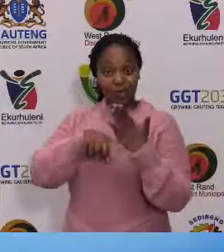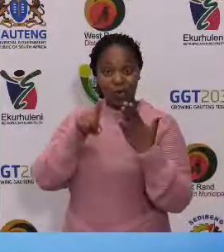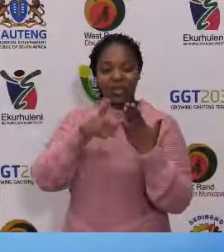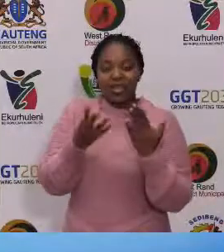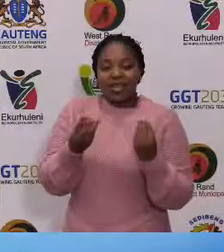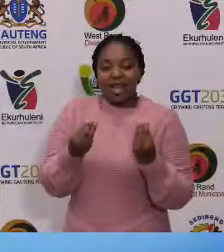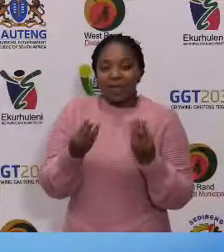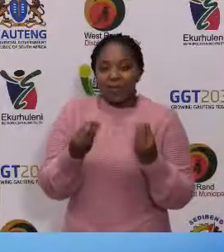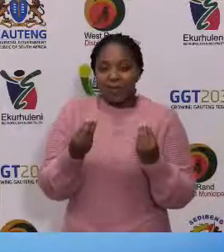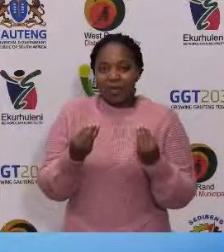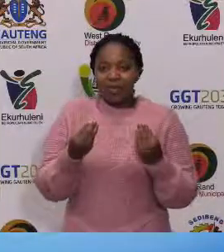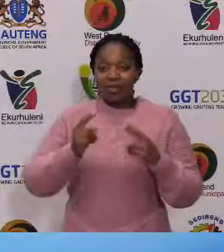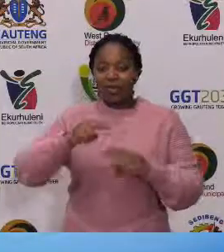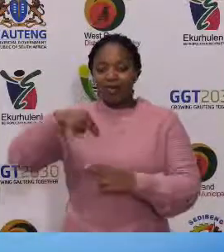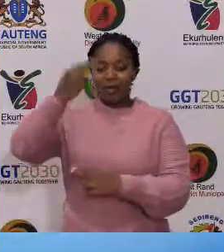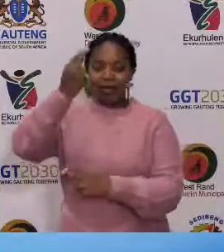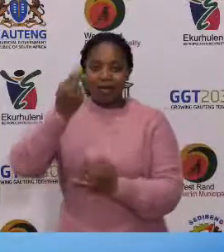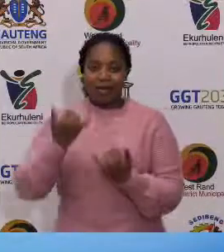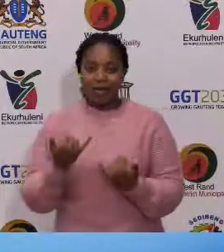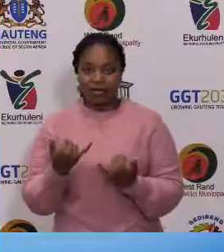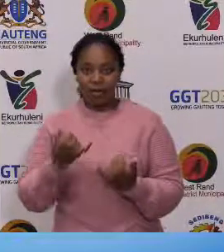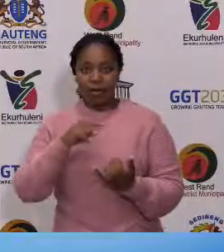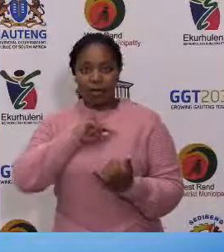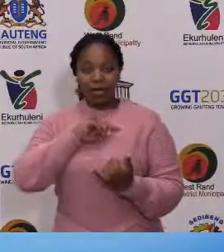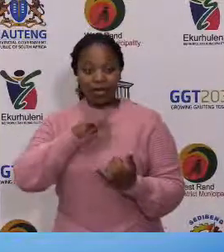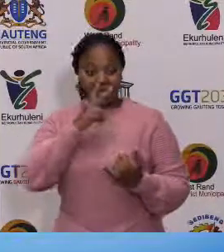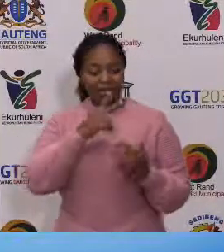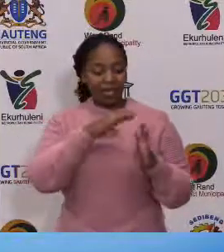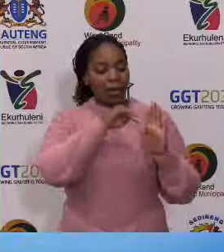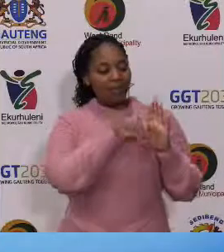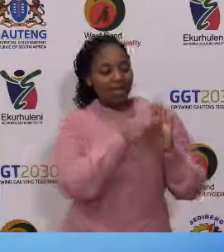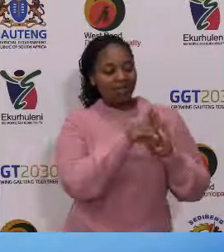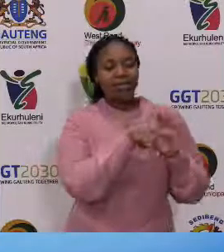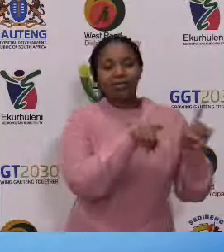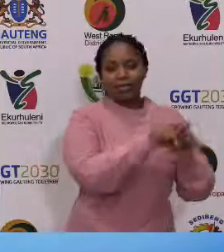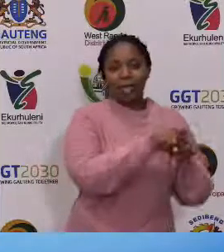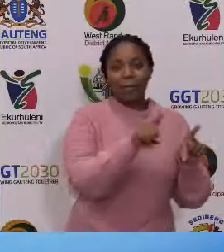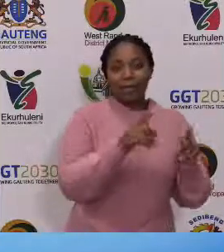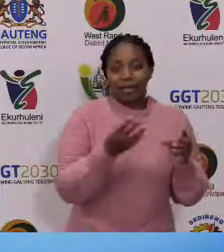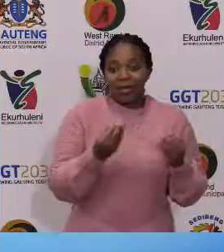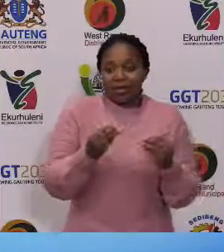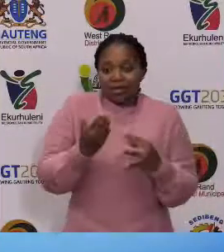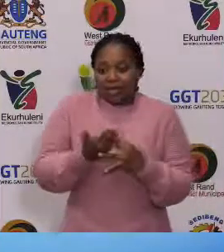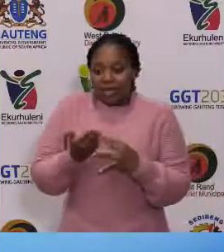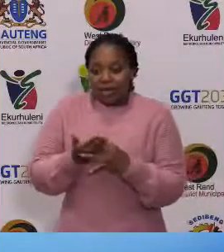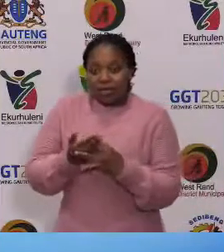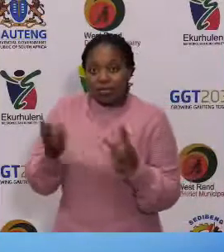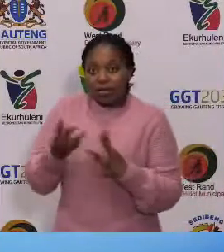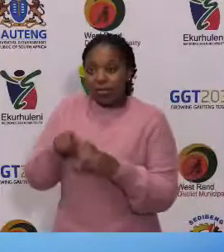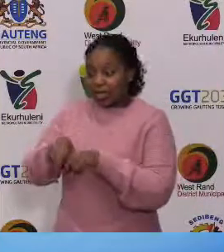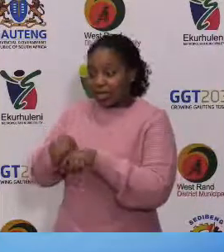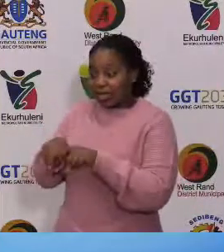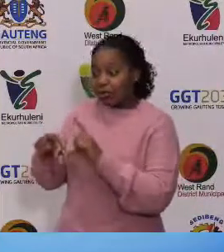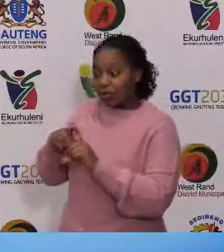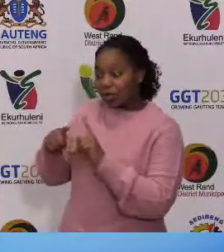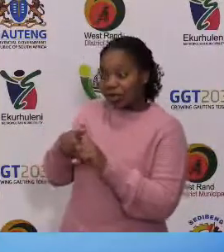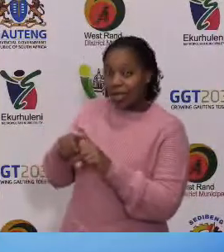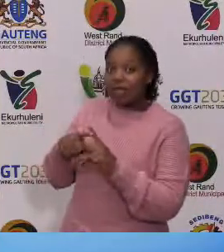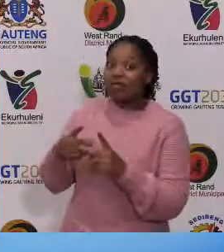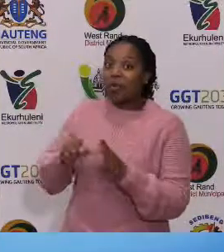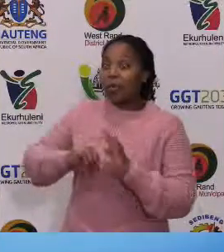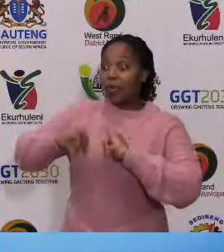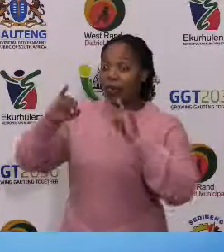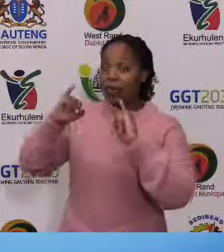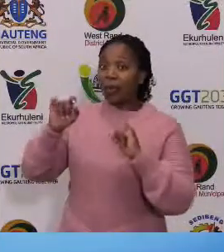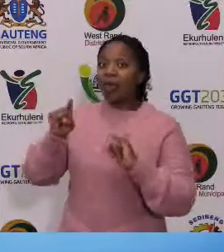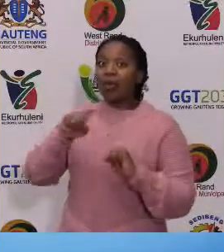higher than what we've been seeing, even though the patterns are similar. We asked ourselves whether this might be due to increase in testing. When we